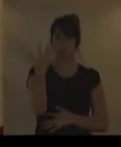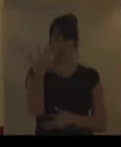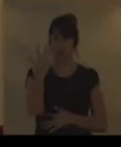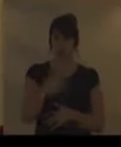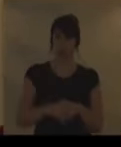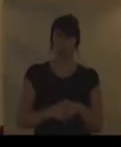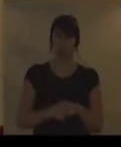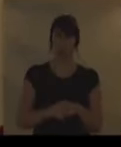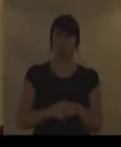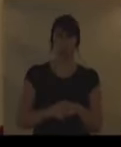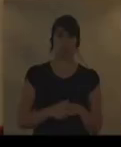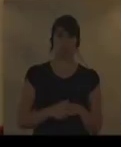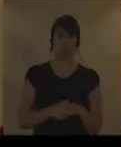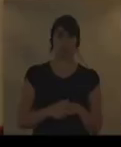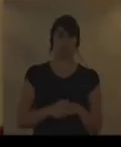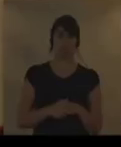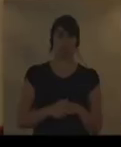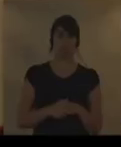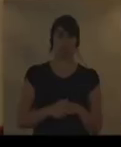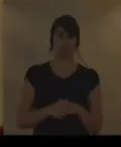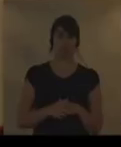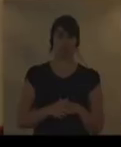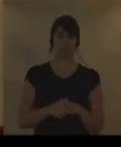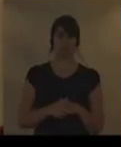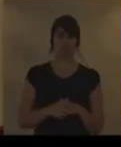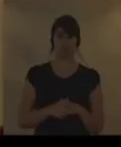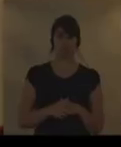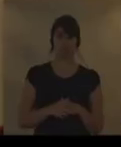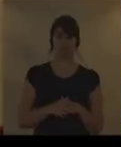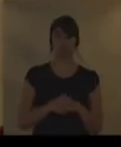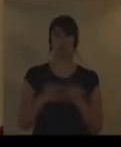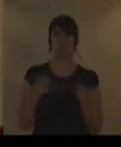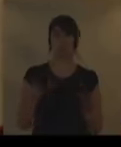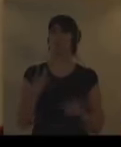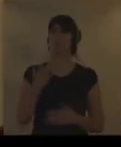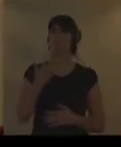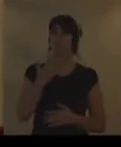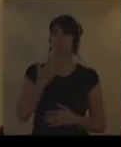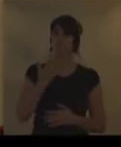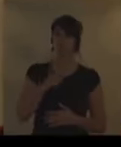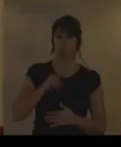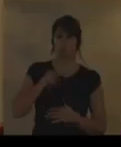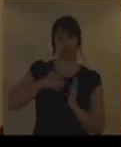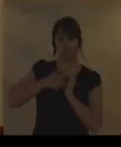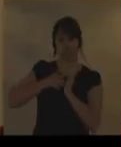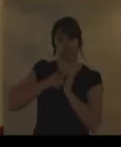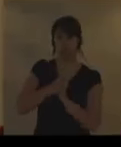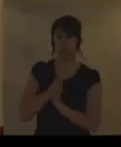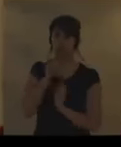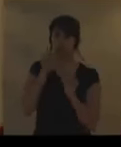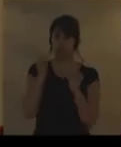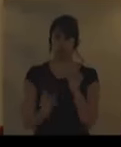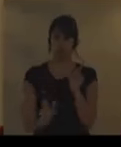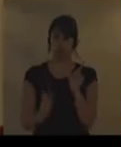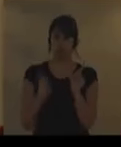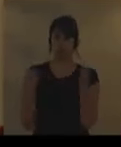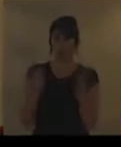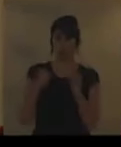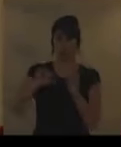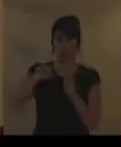the position in space, the movement, the hand orientation, and the facial